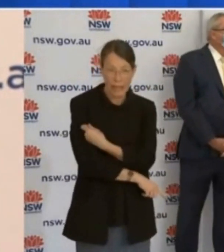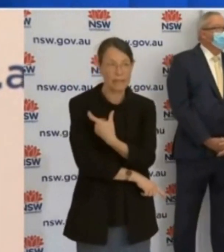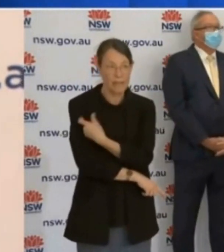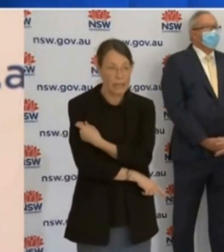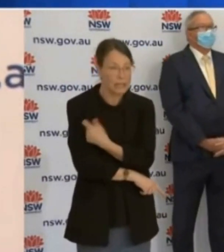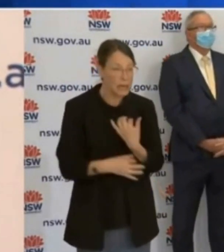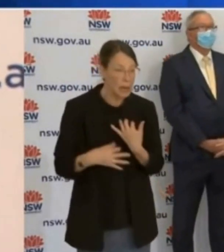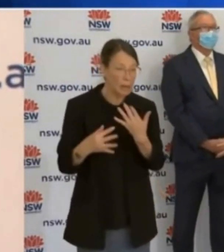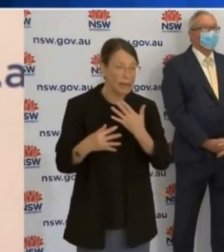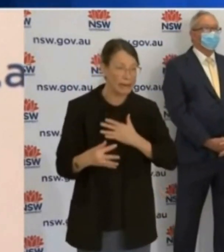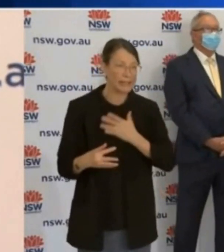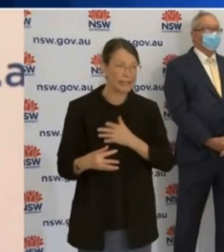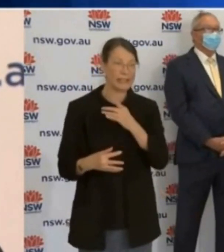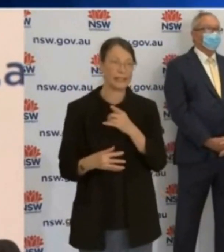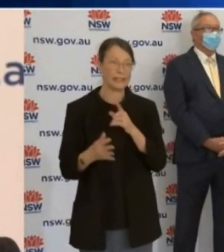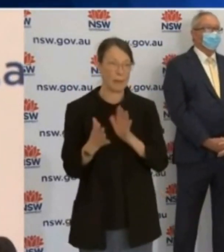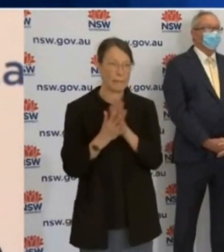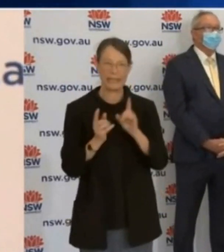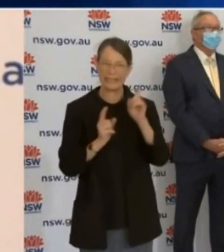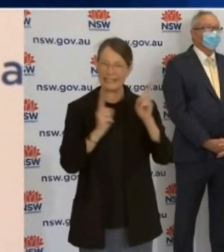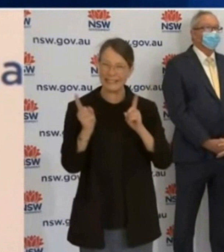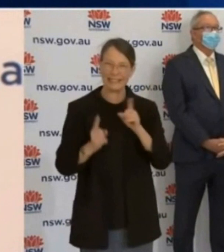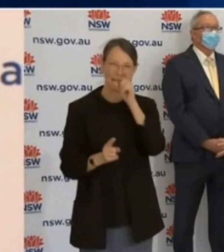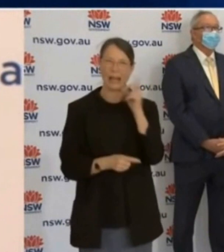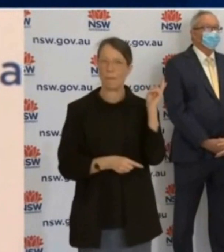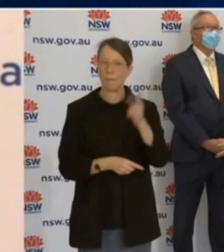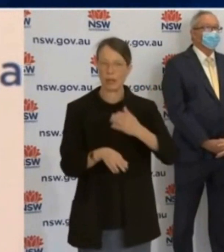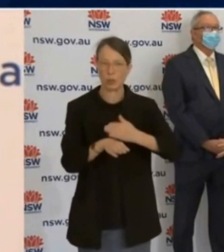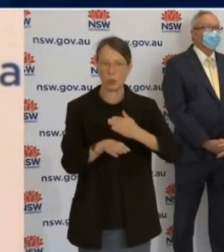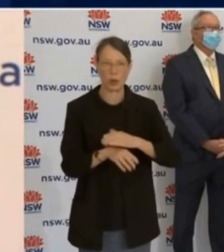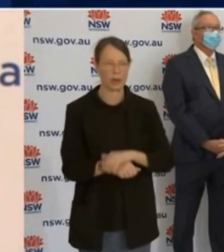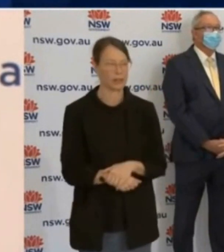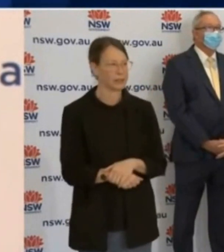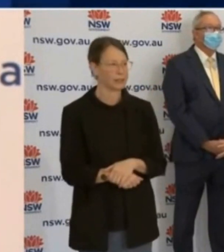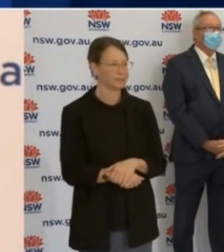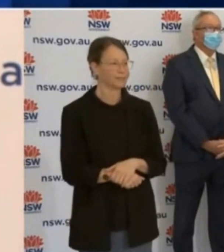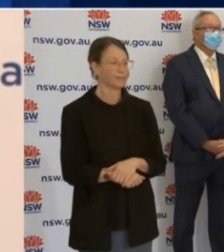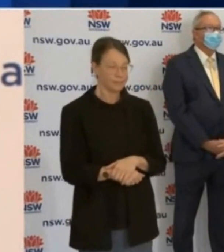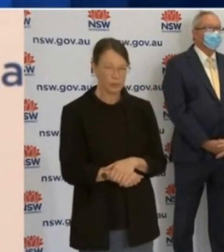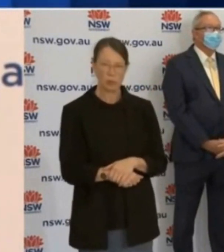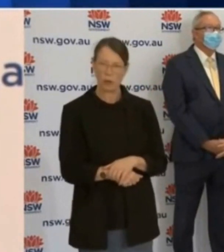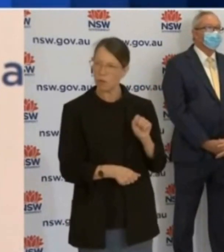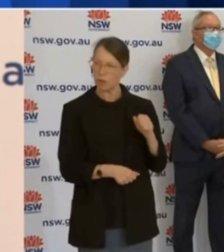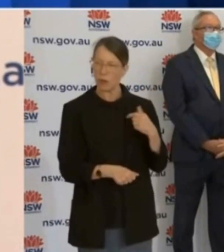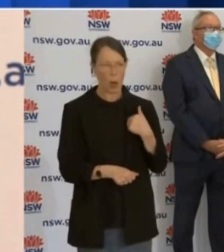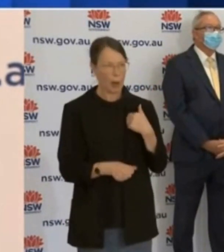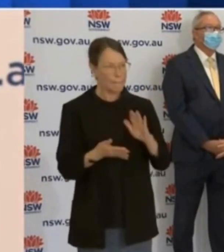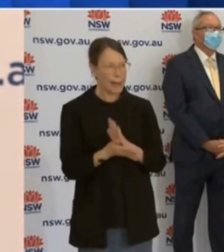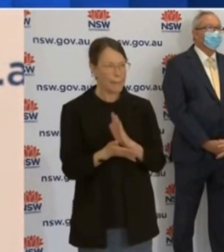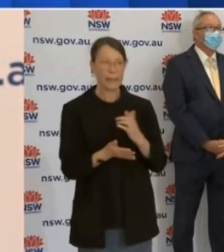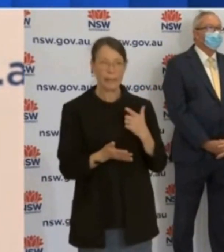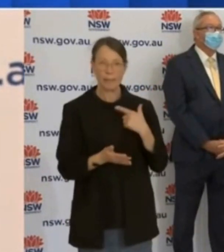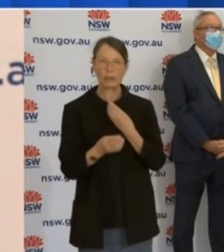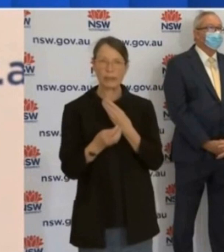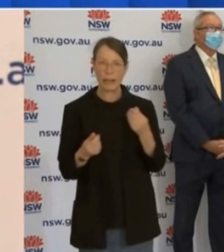by various industries approaching government saying that they want to participate in a vaccination incentive program. So a lot of